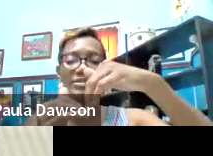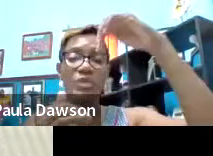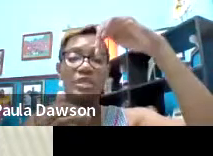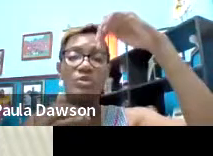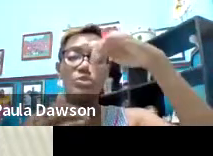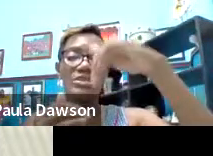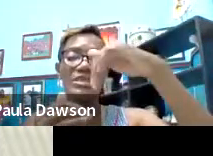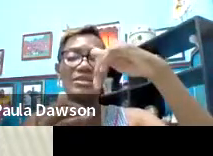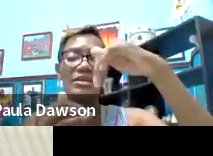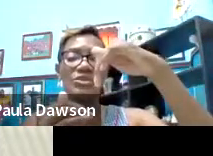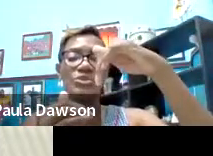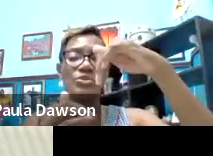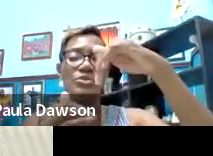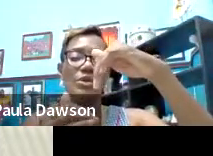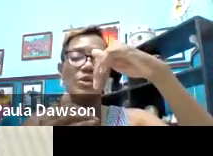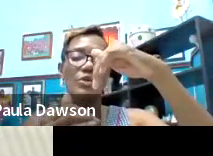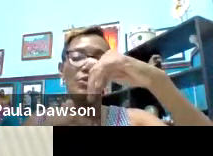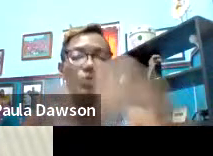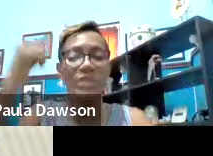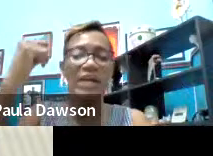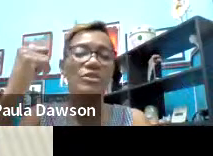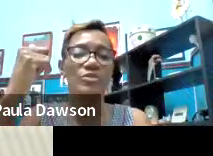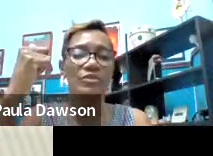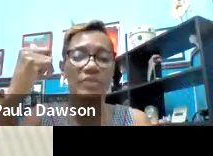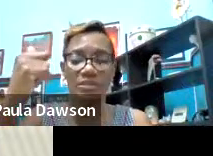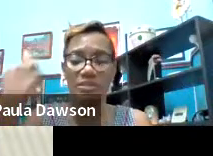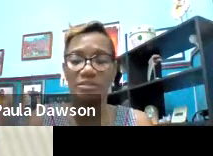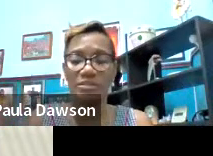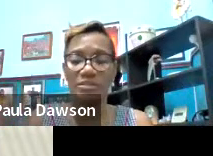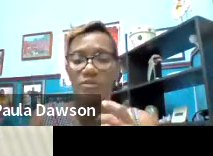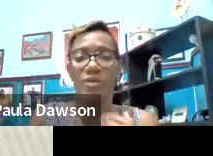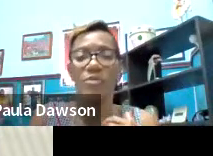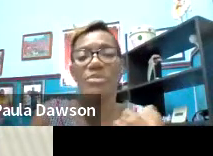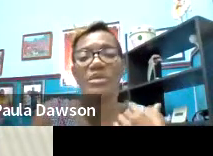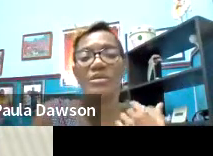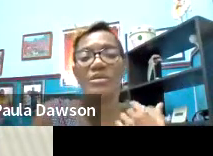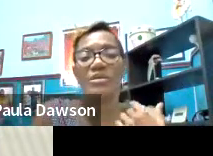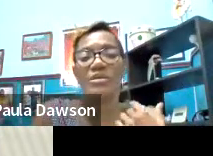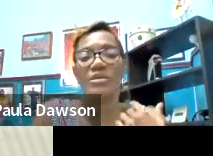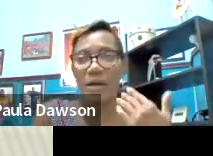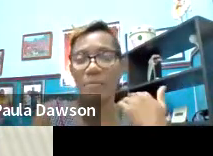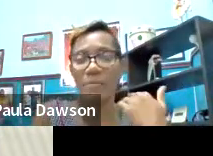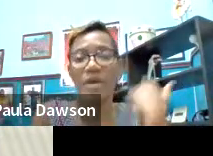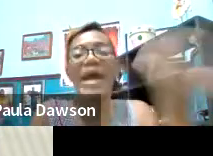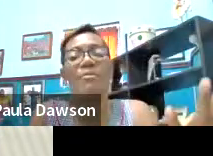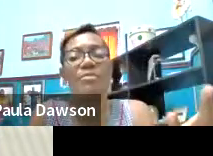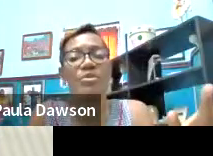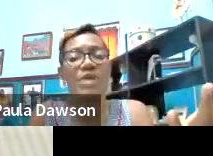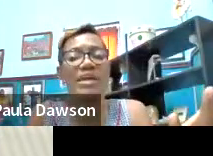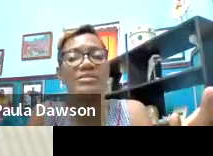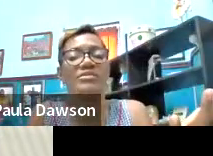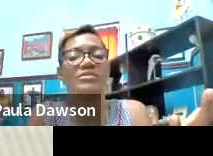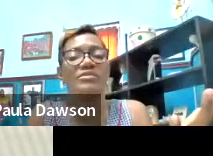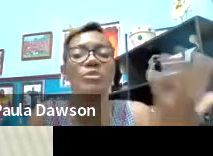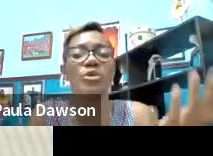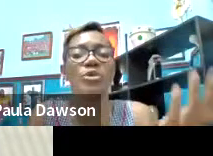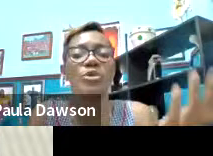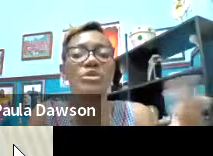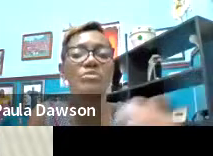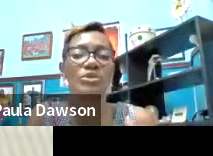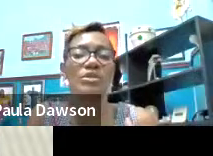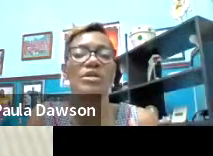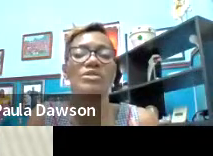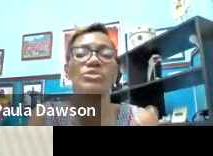it down. But if we lose that control, you will have the reflexes of being hyperactive. So it's